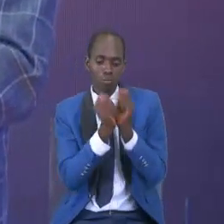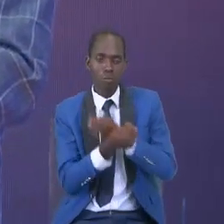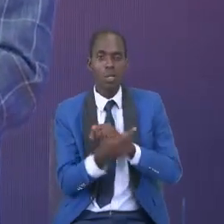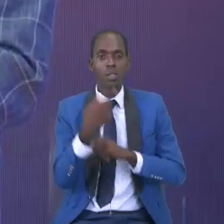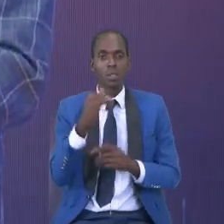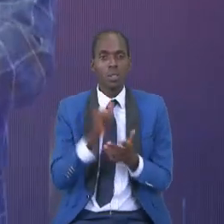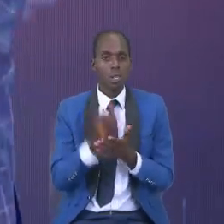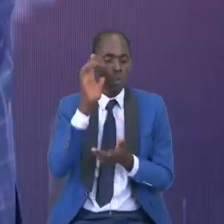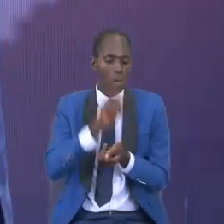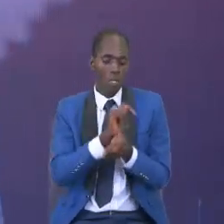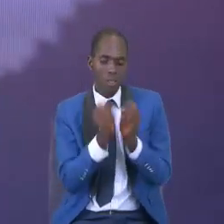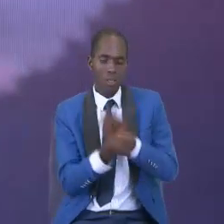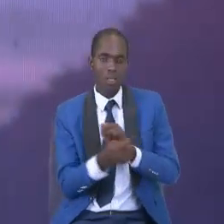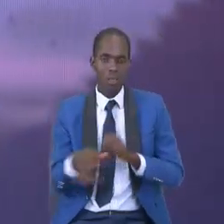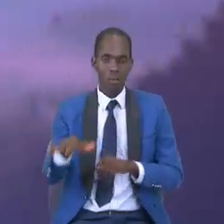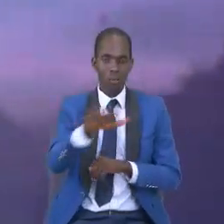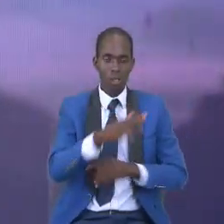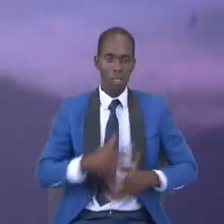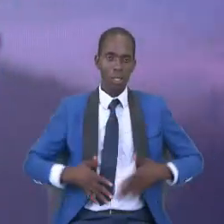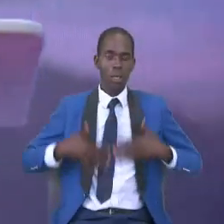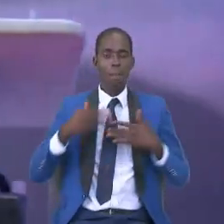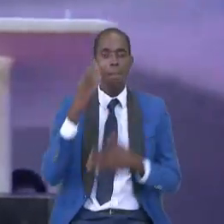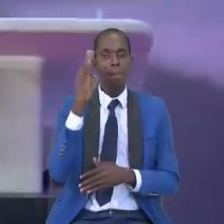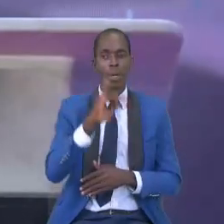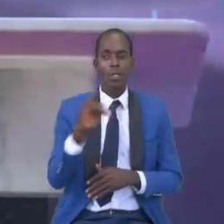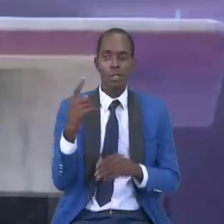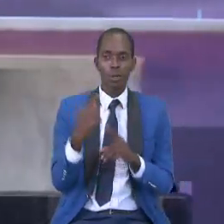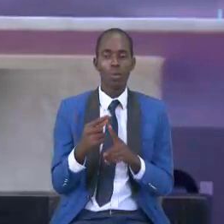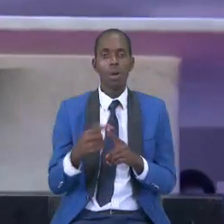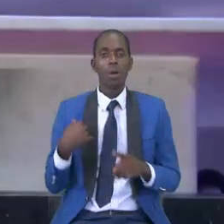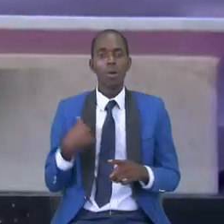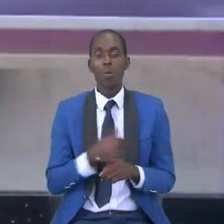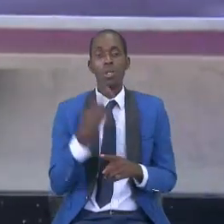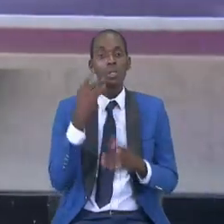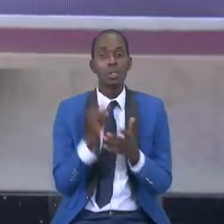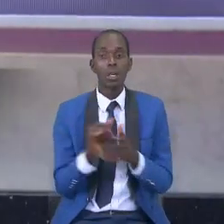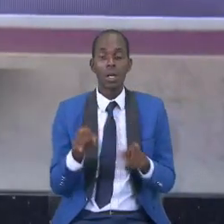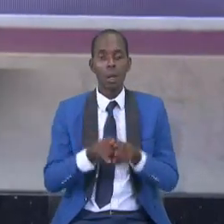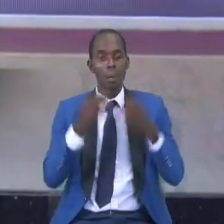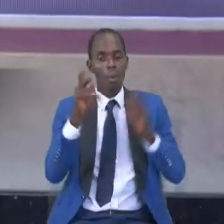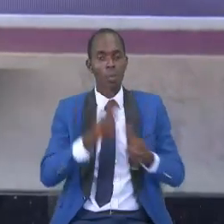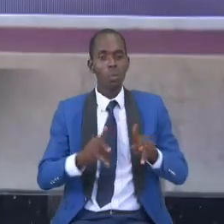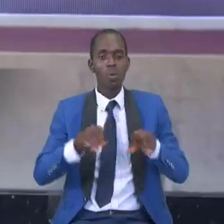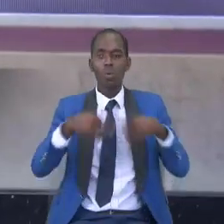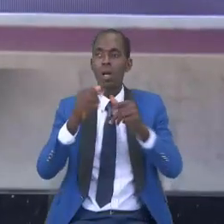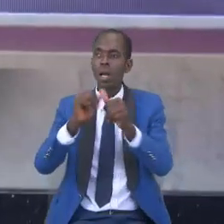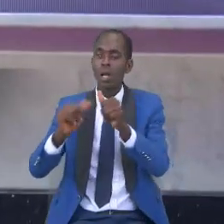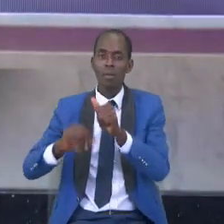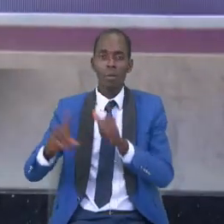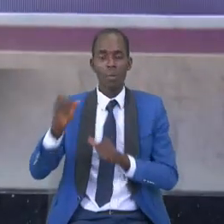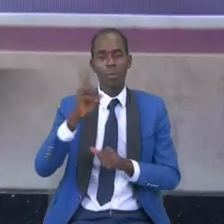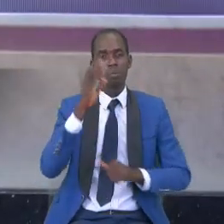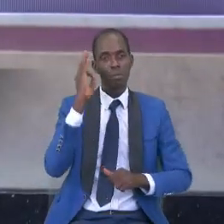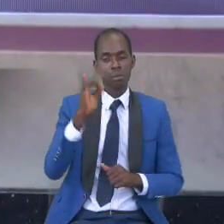will transform their lives, preaching the word. And we're told as many people went in different places preaching the word.